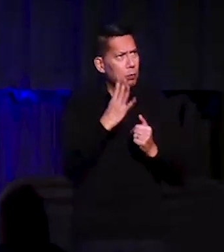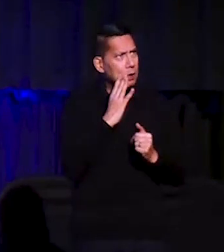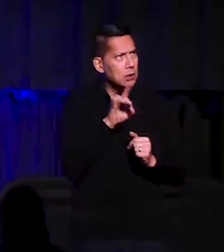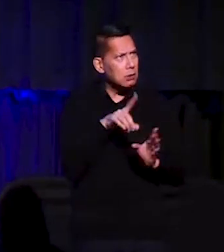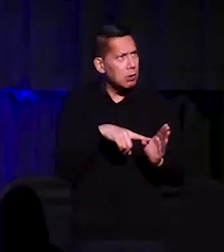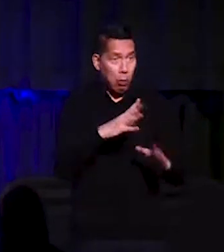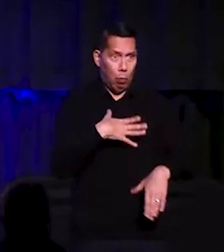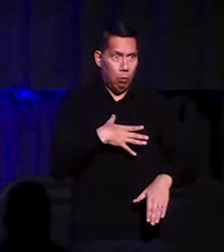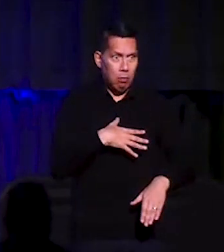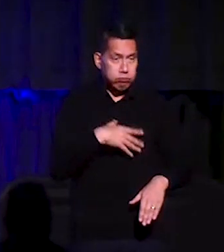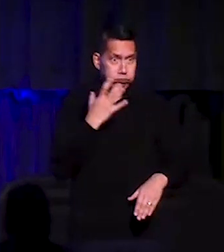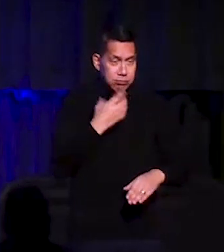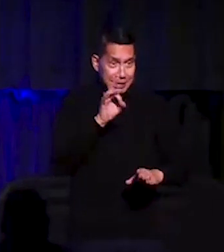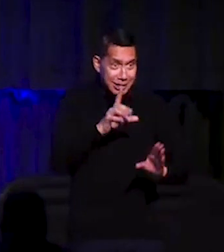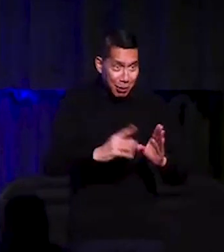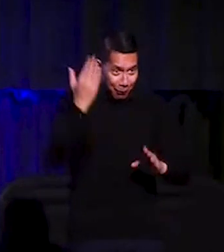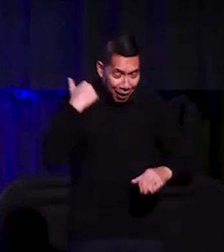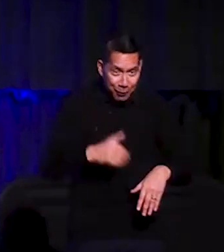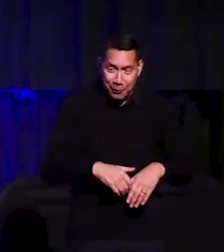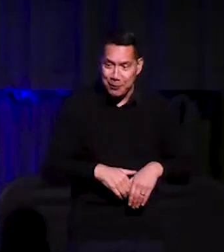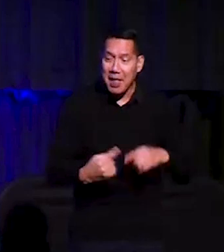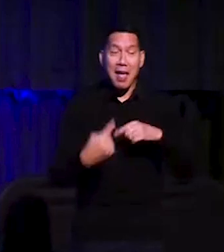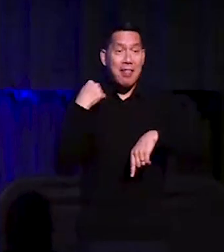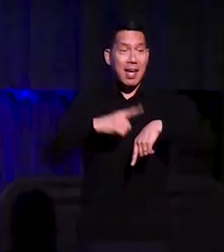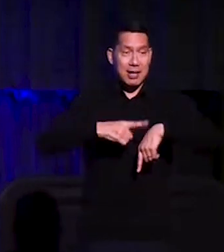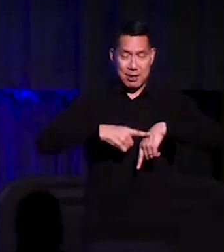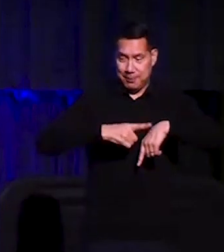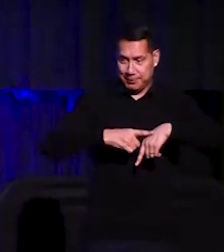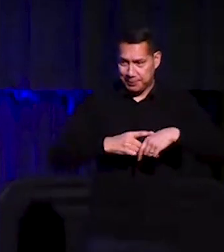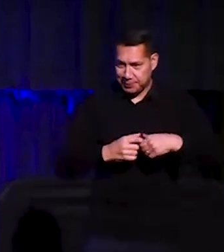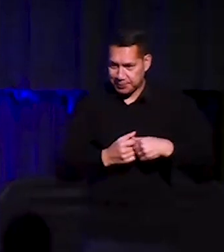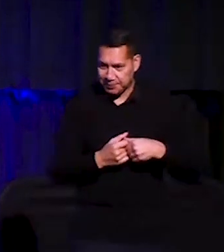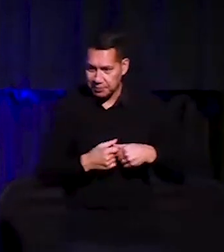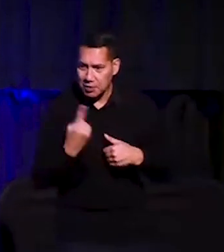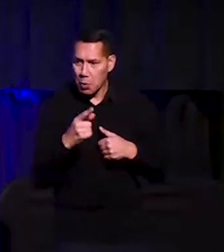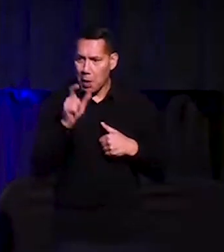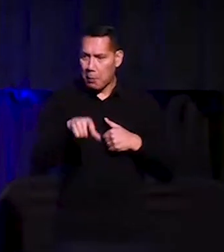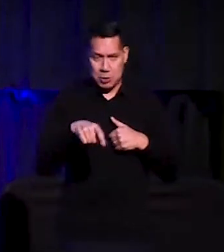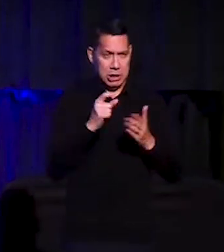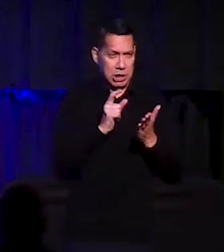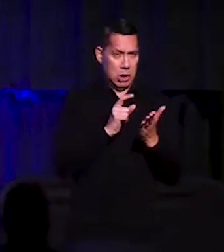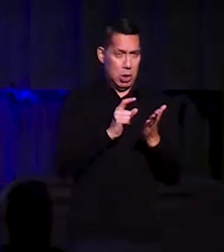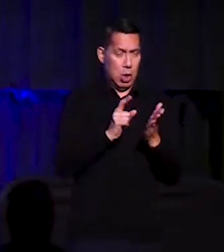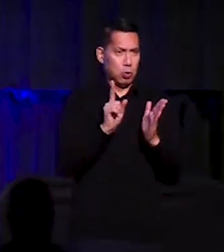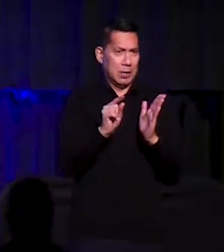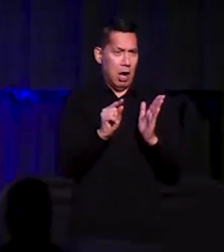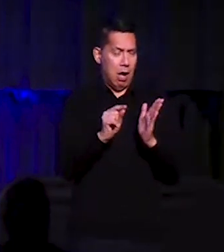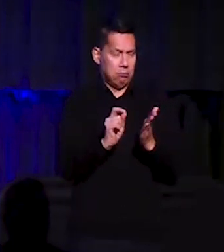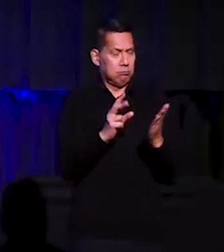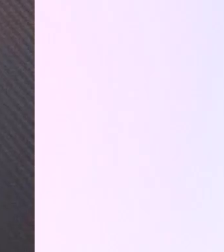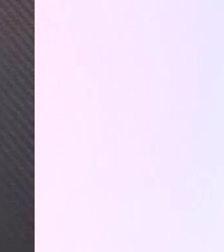God. A Microsoft engineer called Matt Height, he was scrolling through Twitter and he saw something really